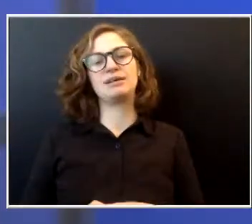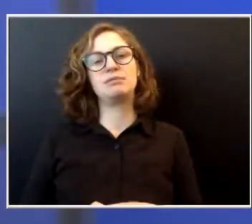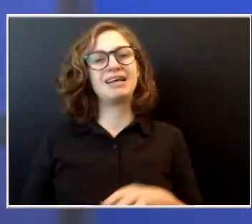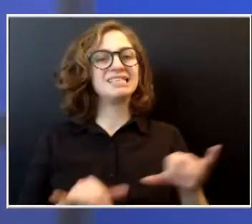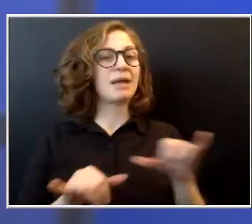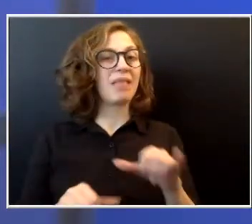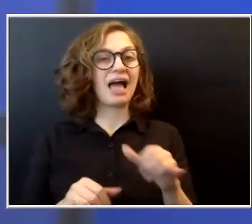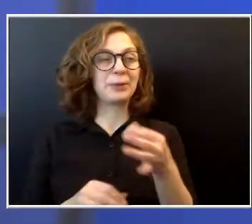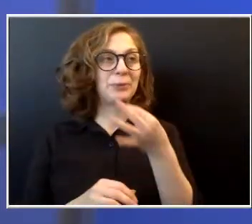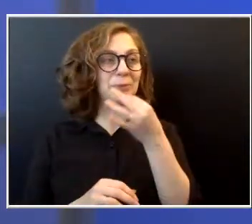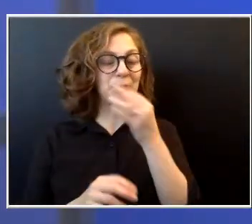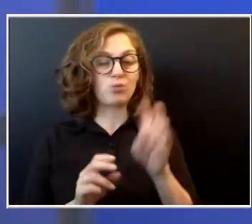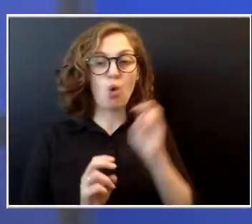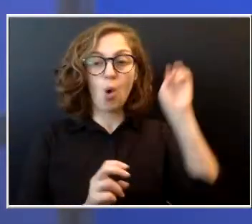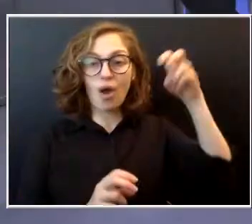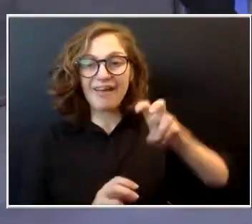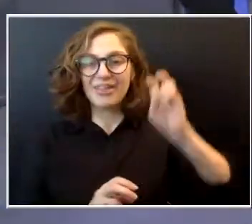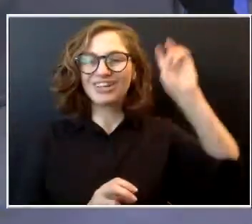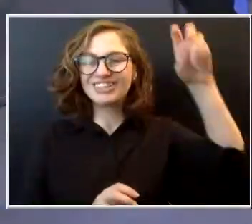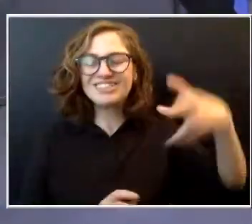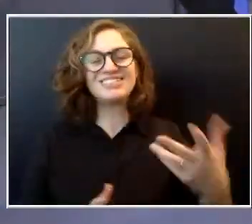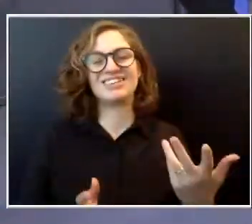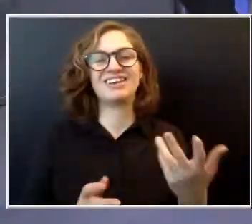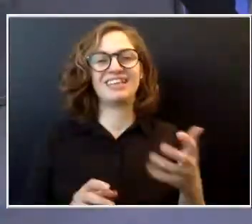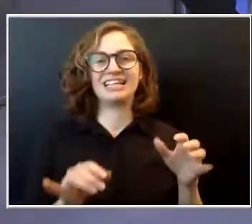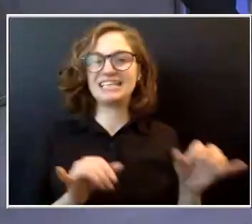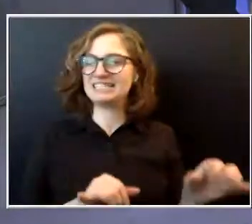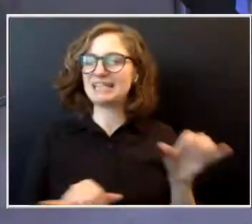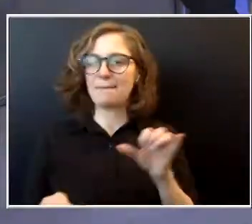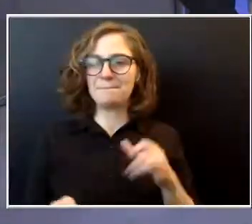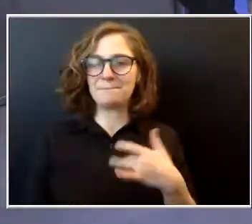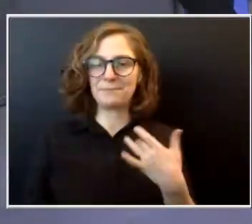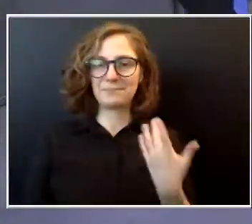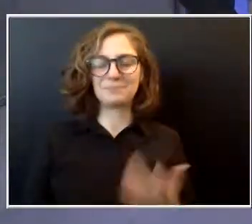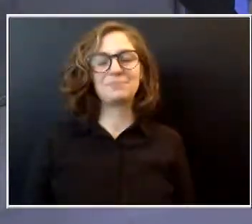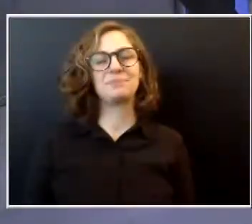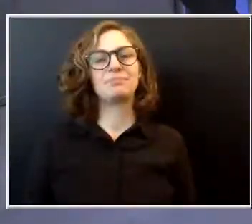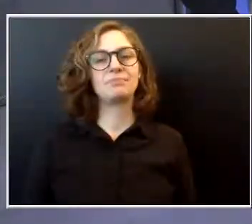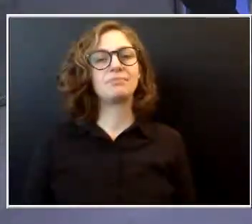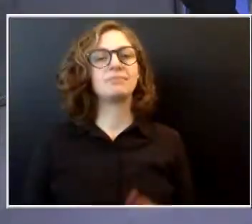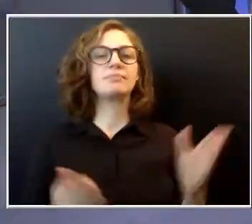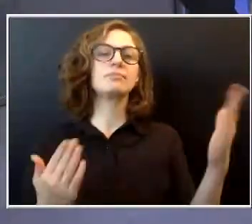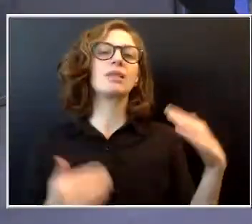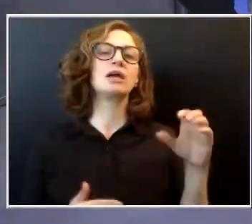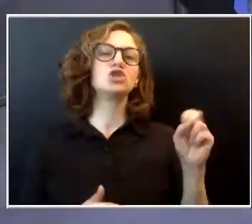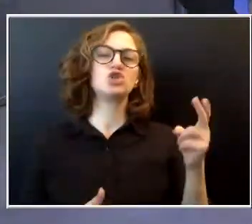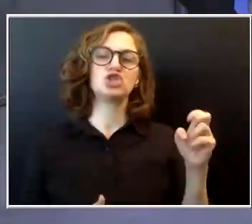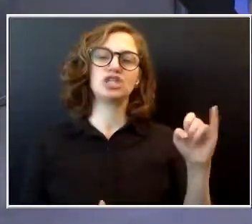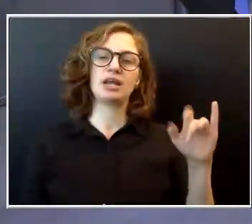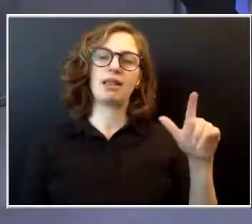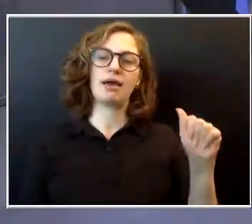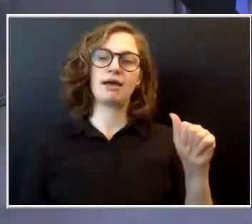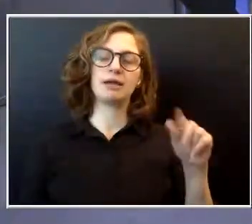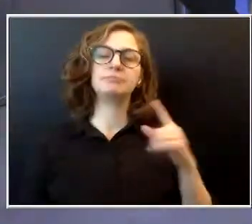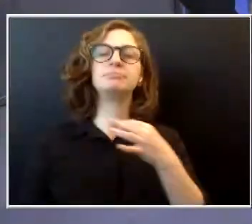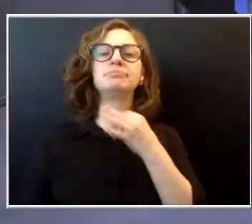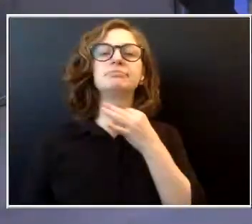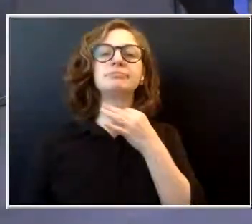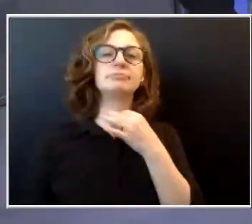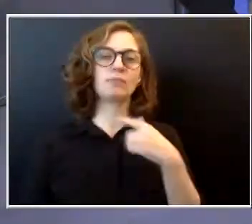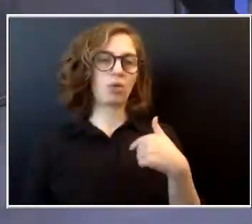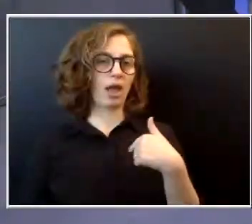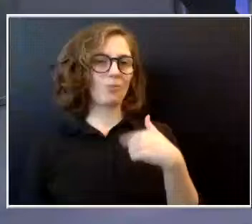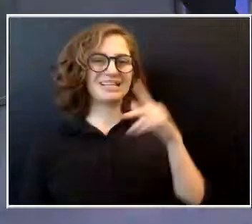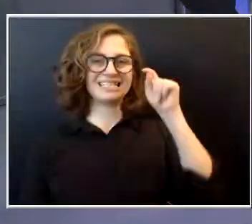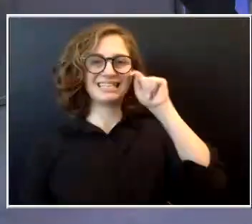going to feel the same butterflies. Yeah, they're just a little different. Sheila has a question. She writes, when I was a teenager and I had a new crush, I always